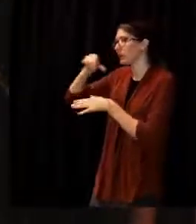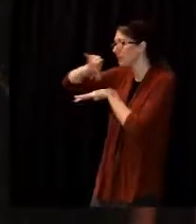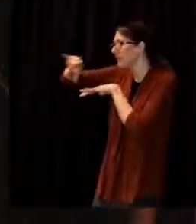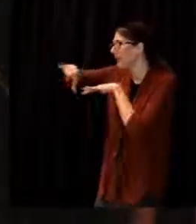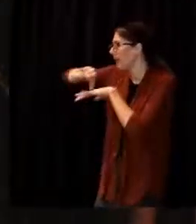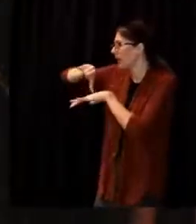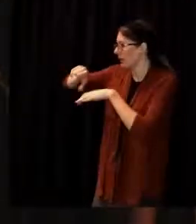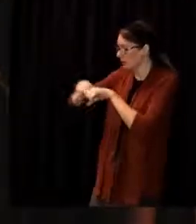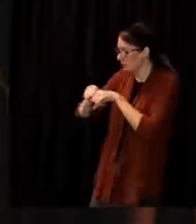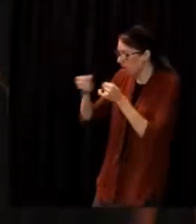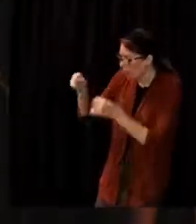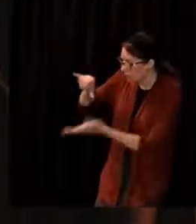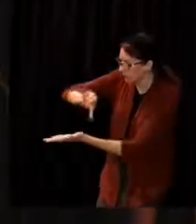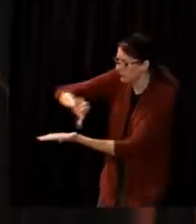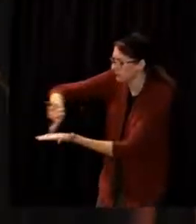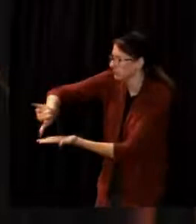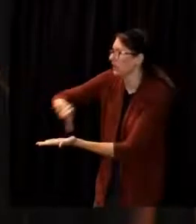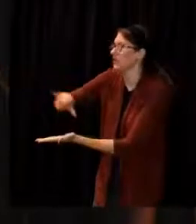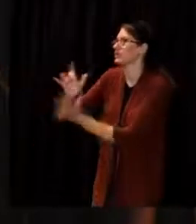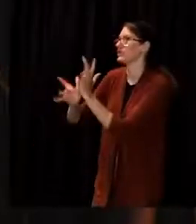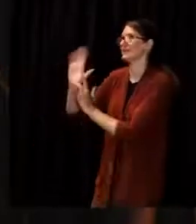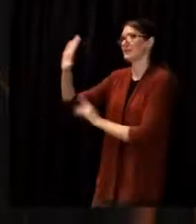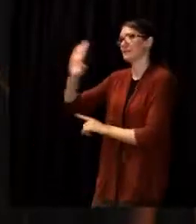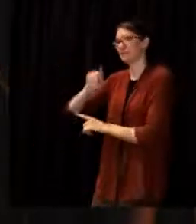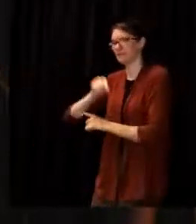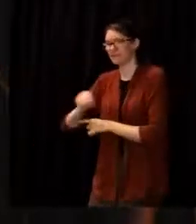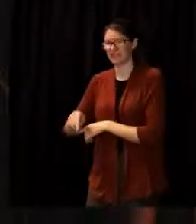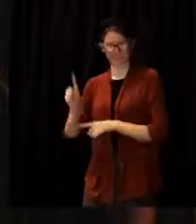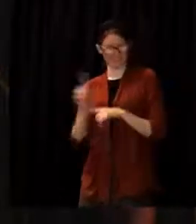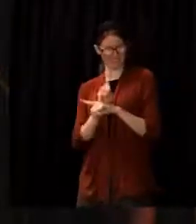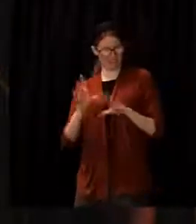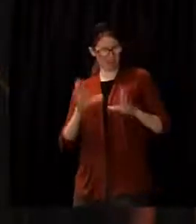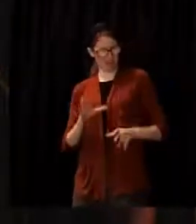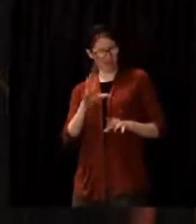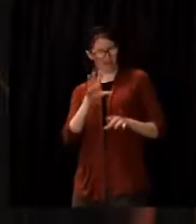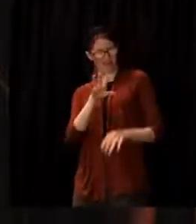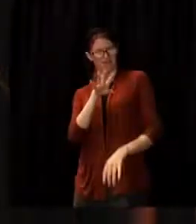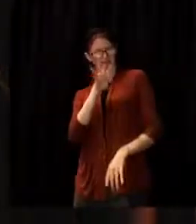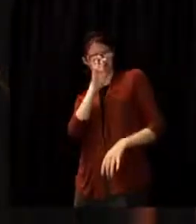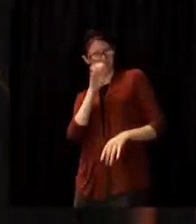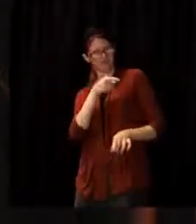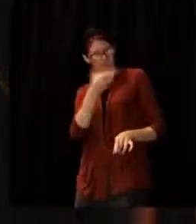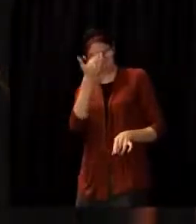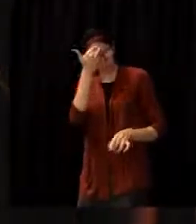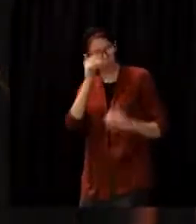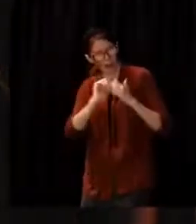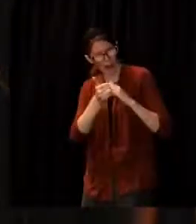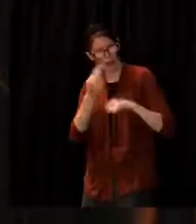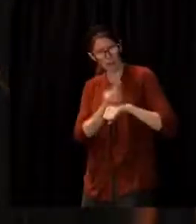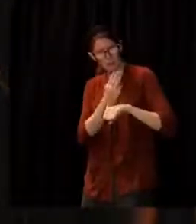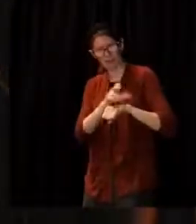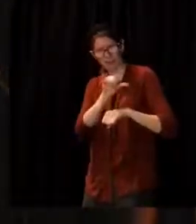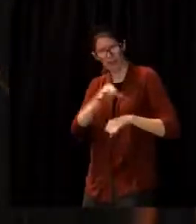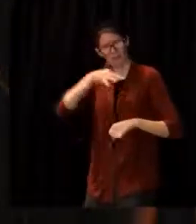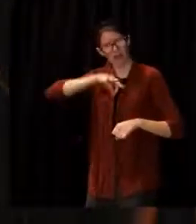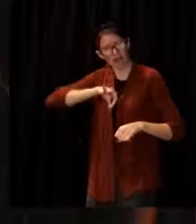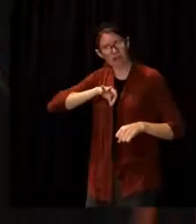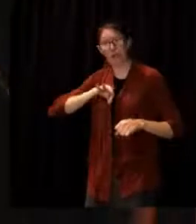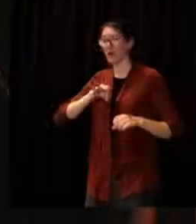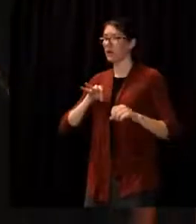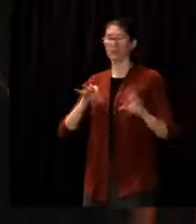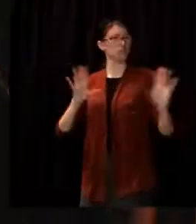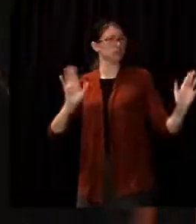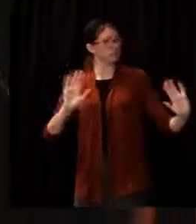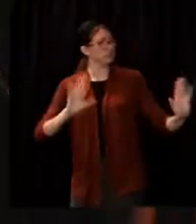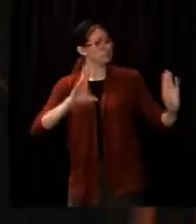doing? We could take that. You know how far we could take that and how many other ways we could use that? And Jesus says, no,